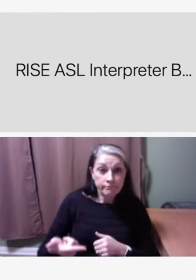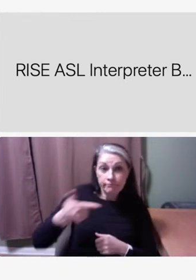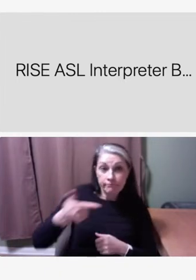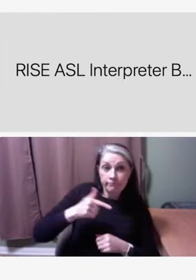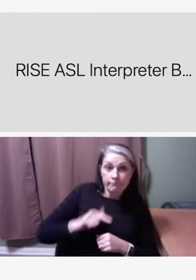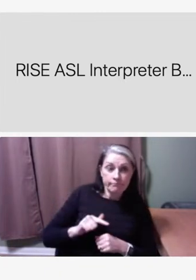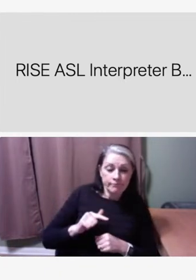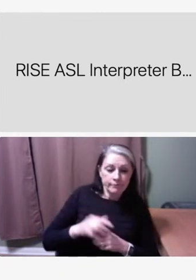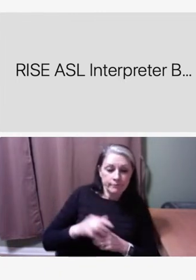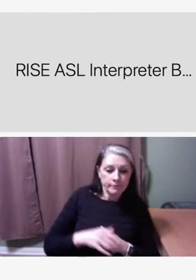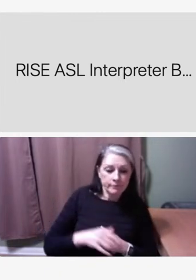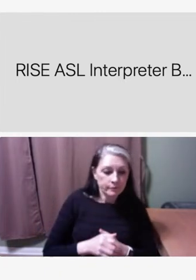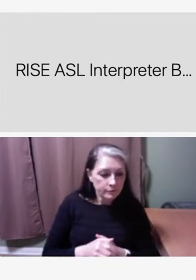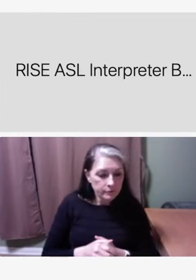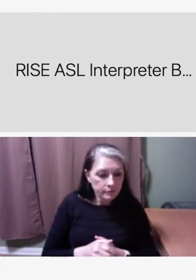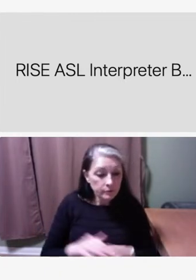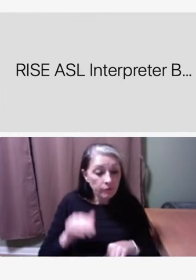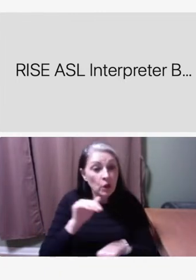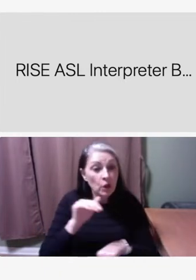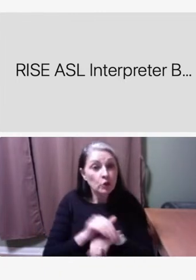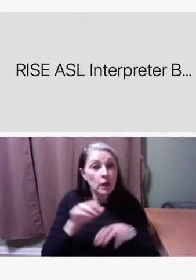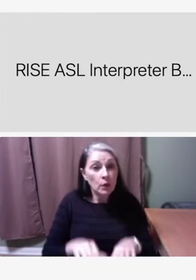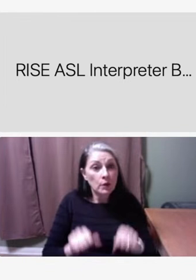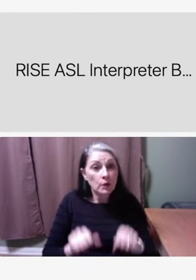tonight we adopted four resolutions, and